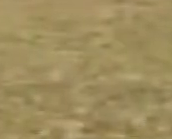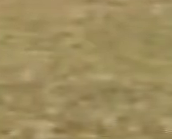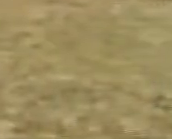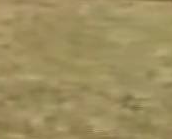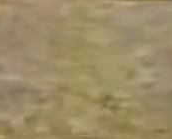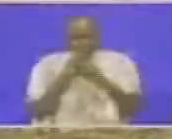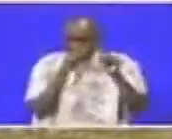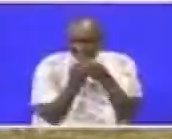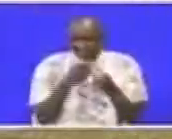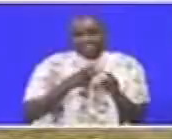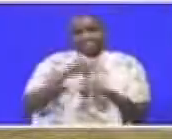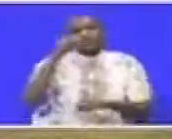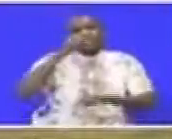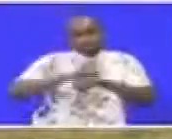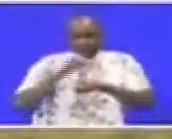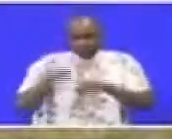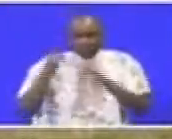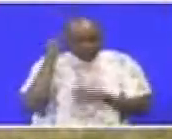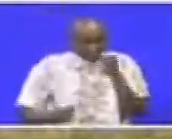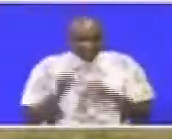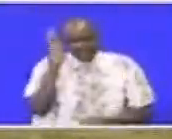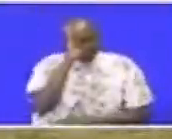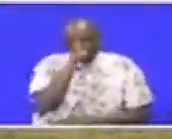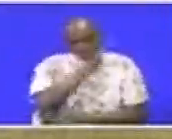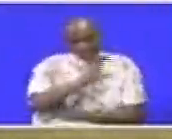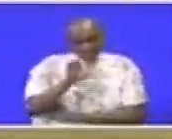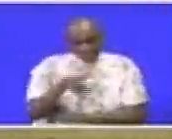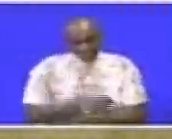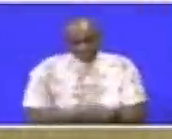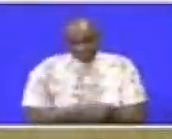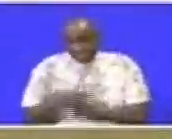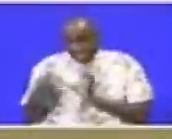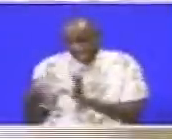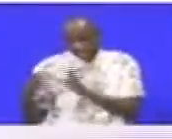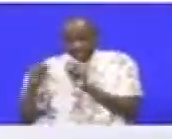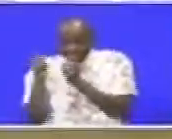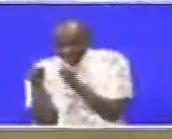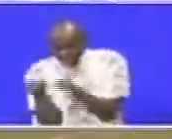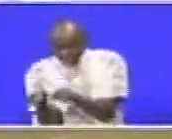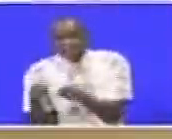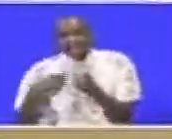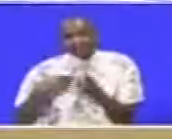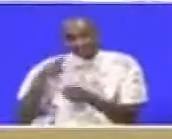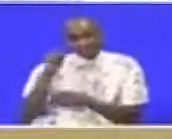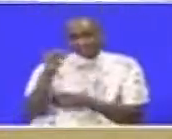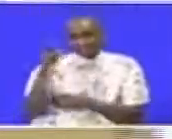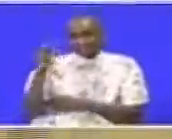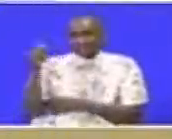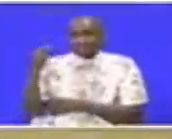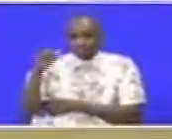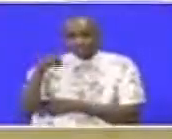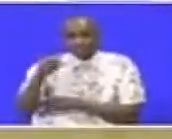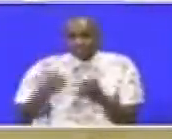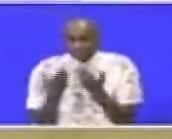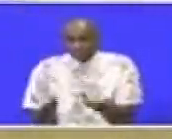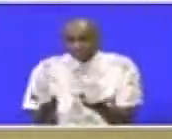the national secondary school games came to a conclusion in Bungoma County. In rugby, Bungoma powered past Moi Sirgoi to win the national trophy for the first time in